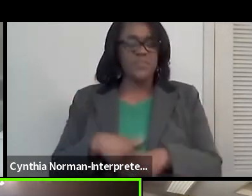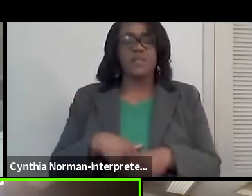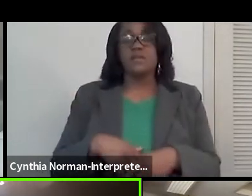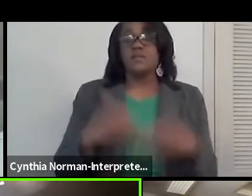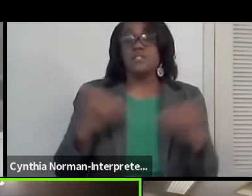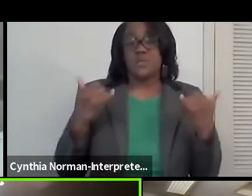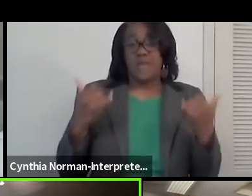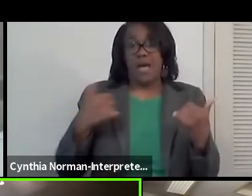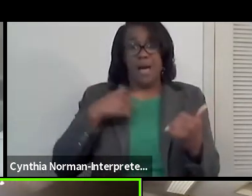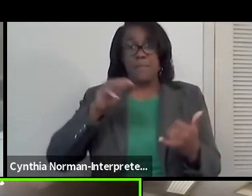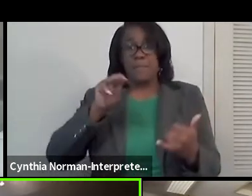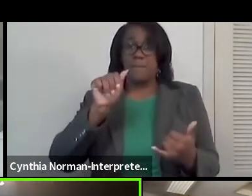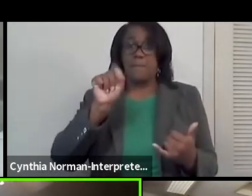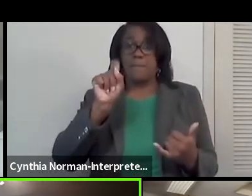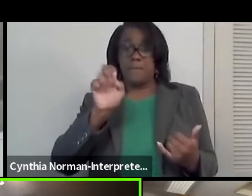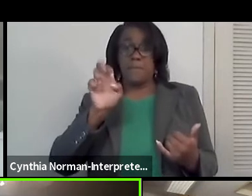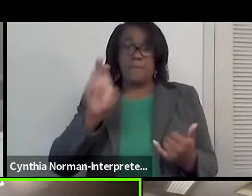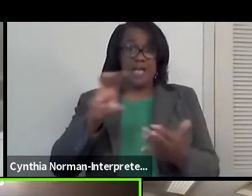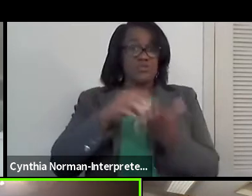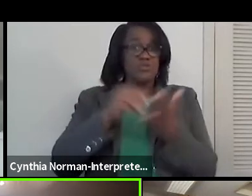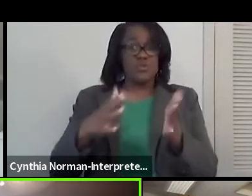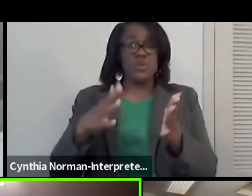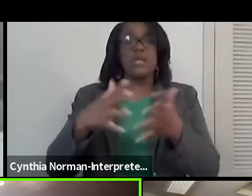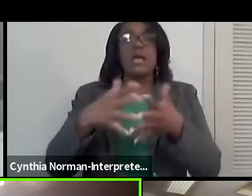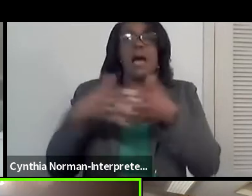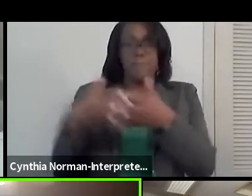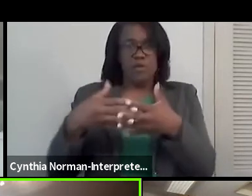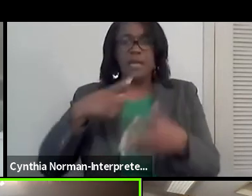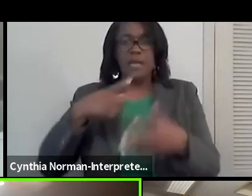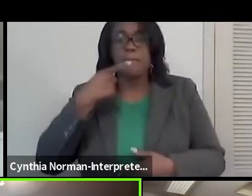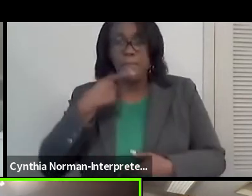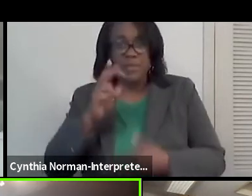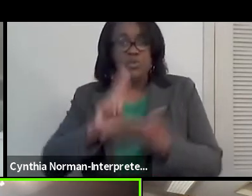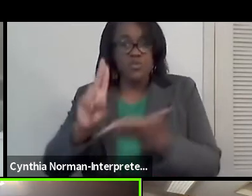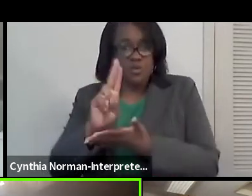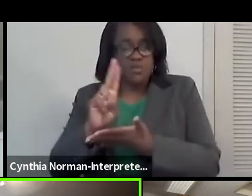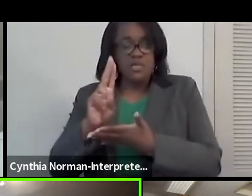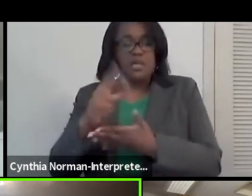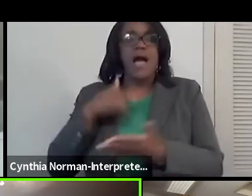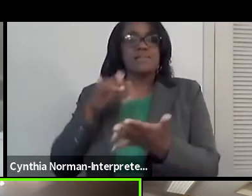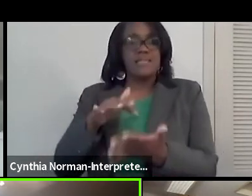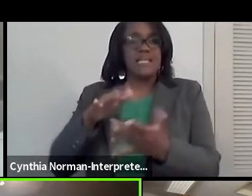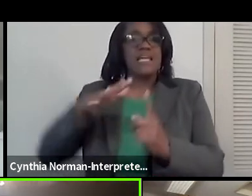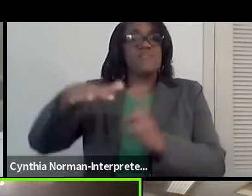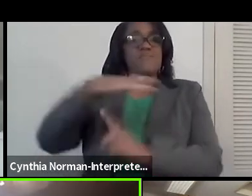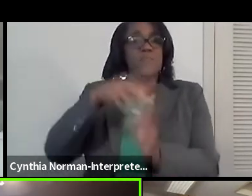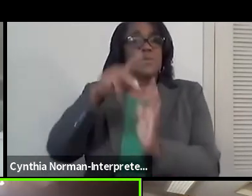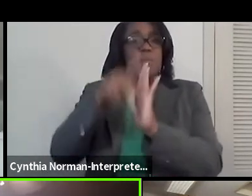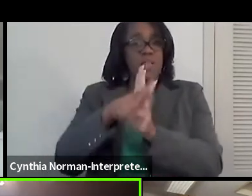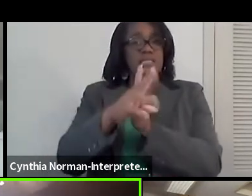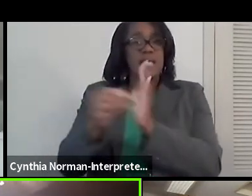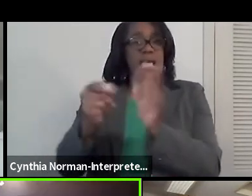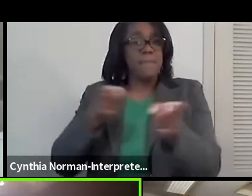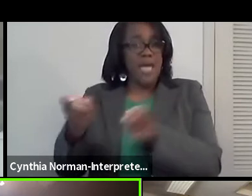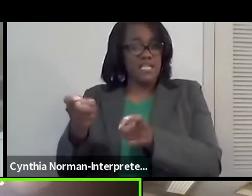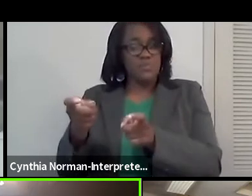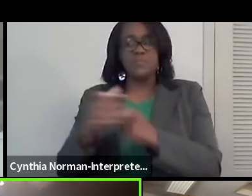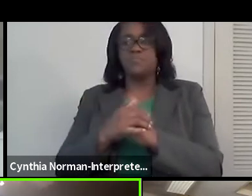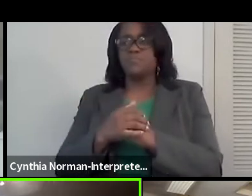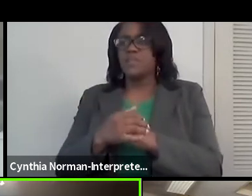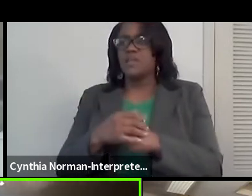master's student at the American Public University, I study environmental policy and management. And I kind of